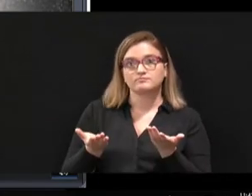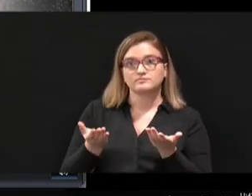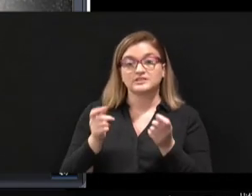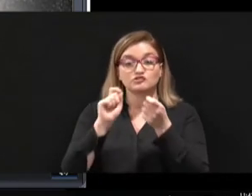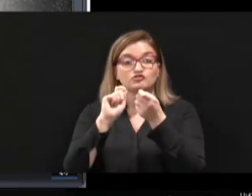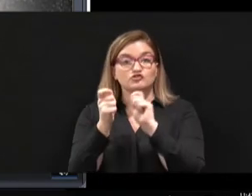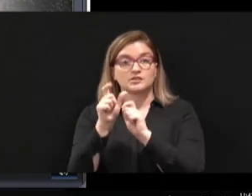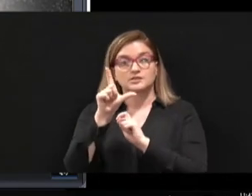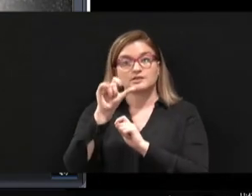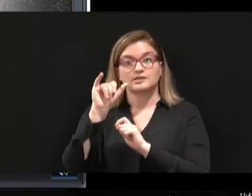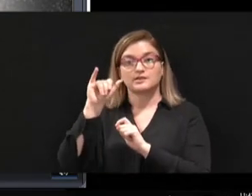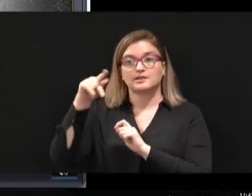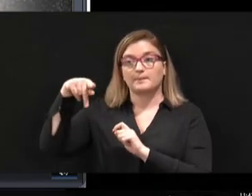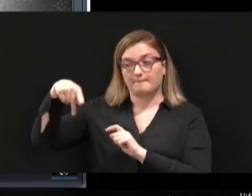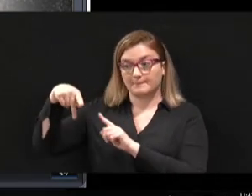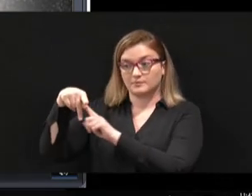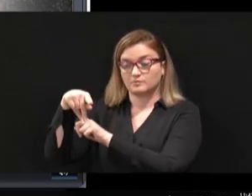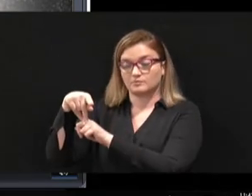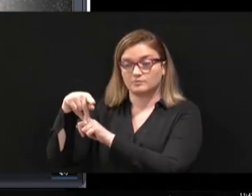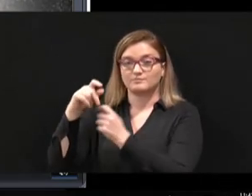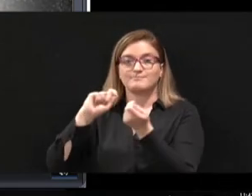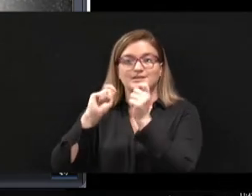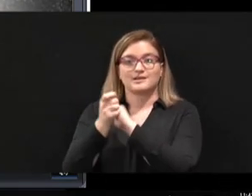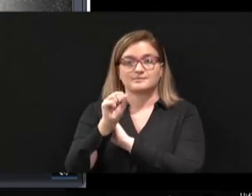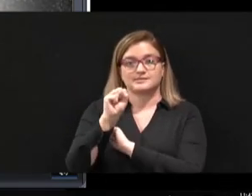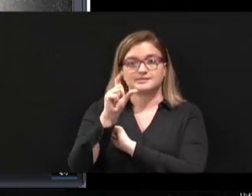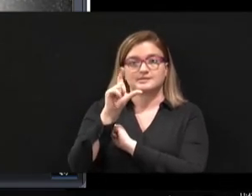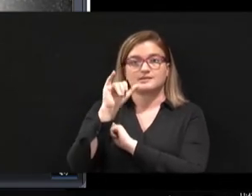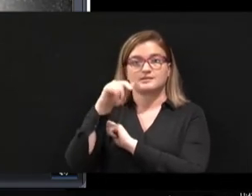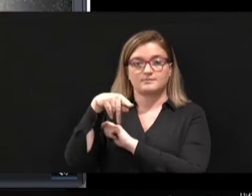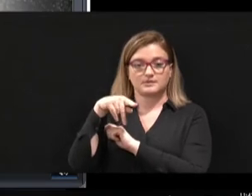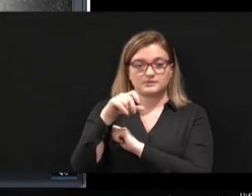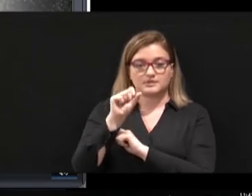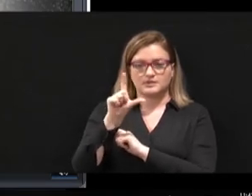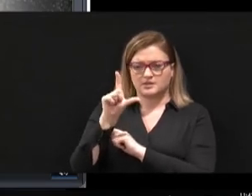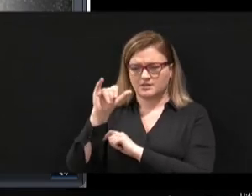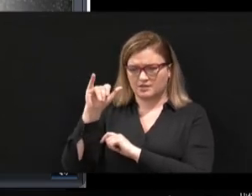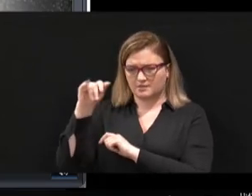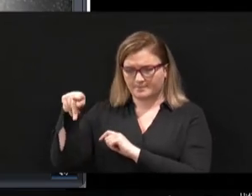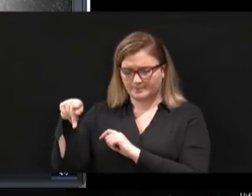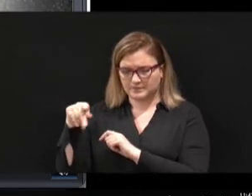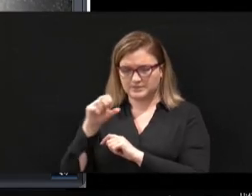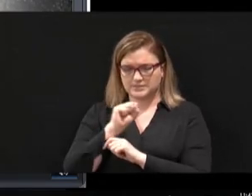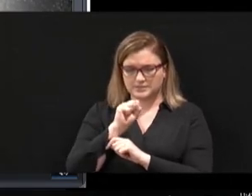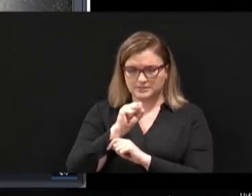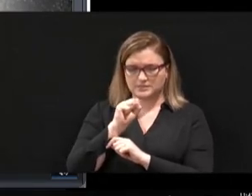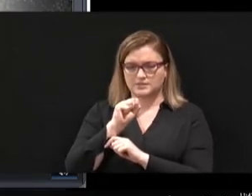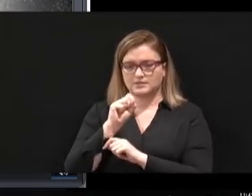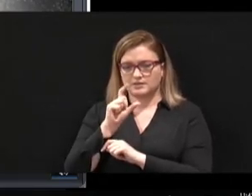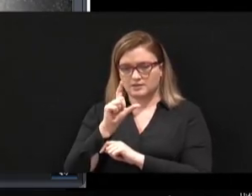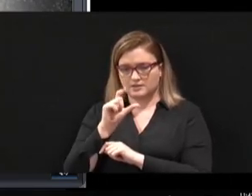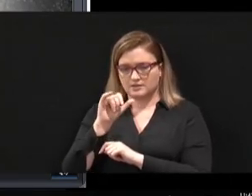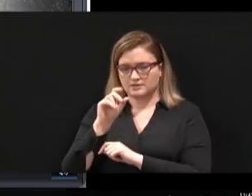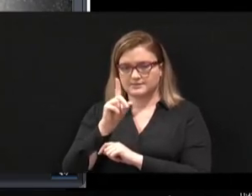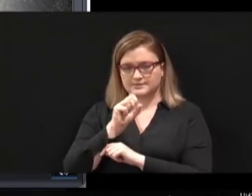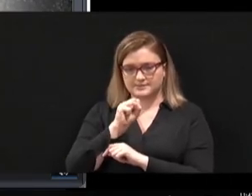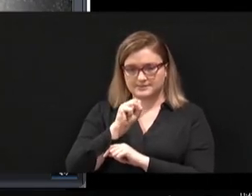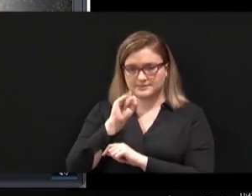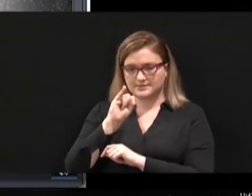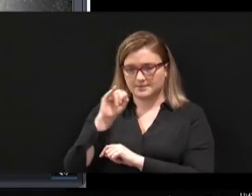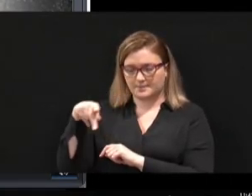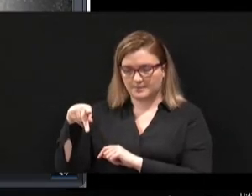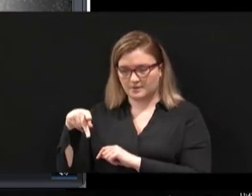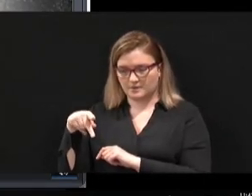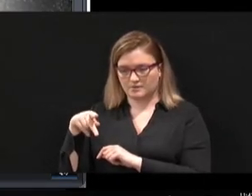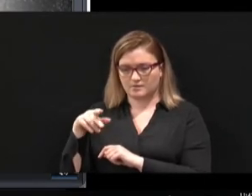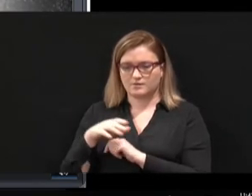Change lip to sip. Ooh. L-I-P. Now what's sip? S-I-P. Where does the change